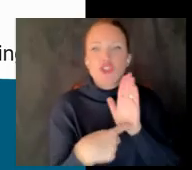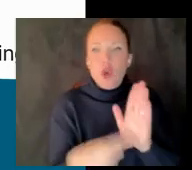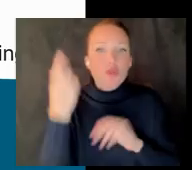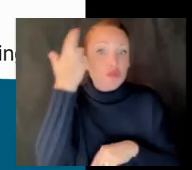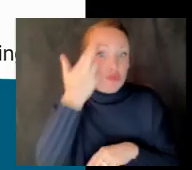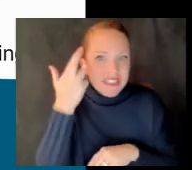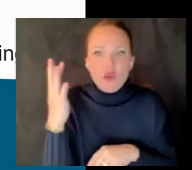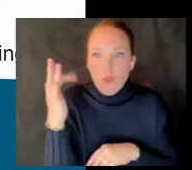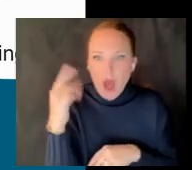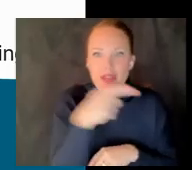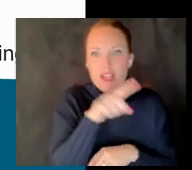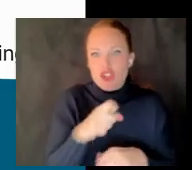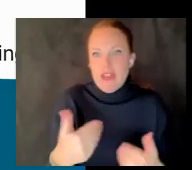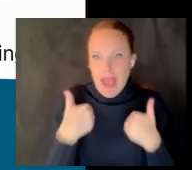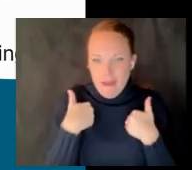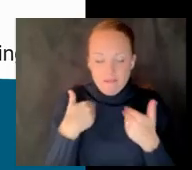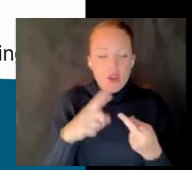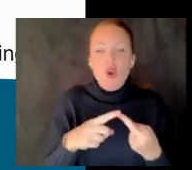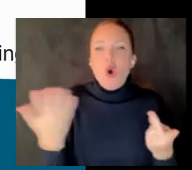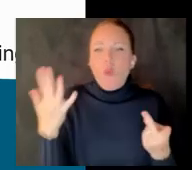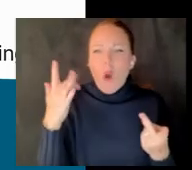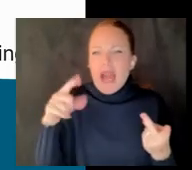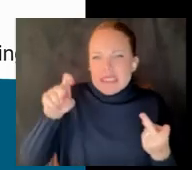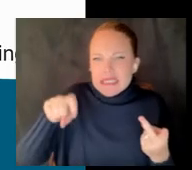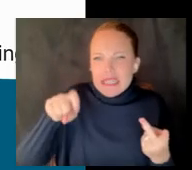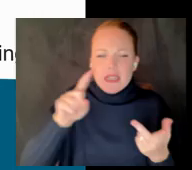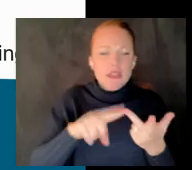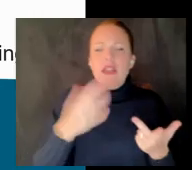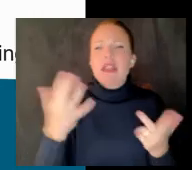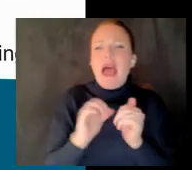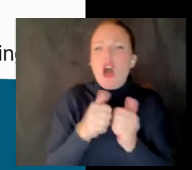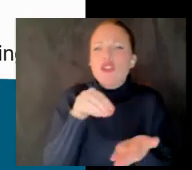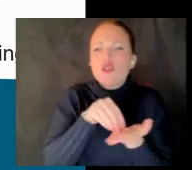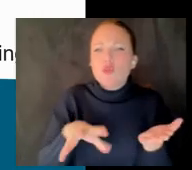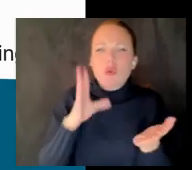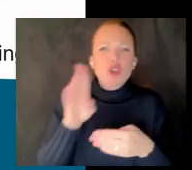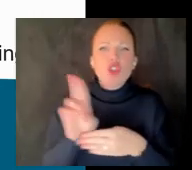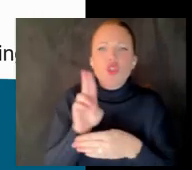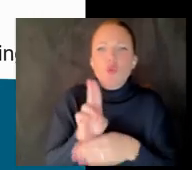it's needed and how it will be used to meet the student's needs during the school day.